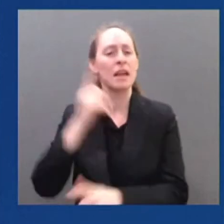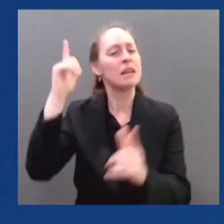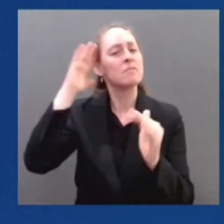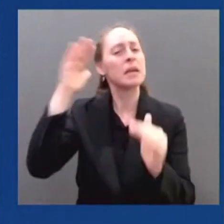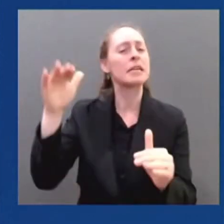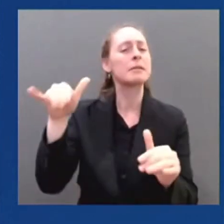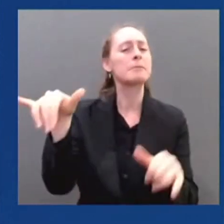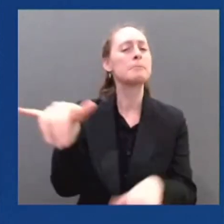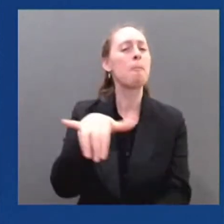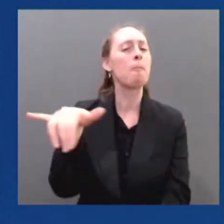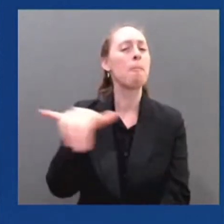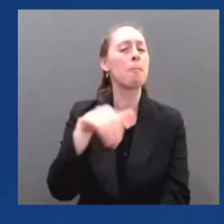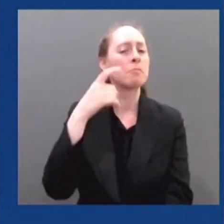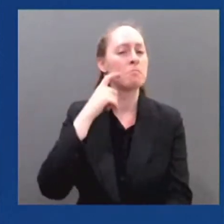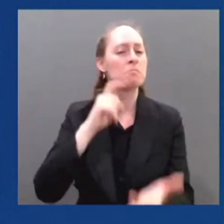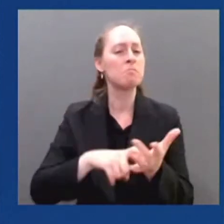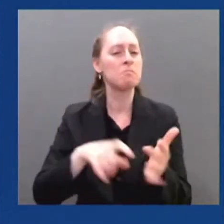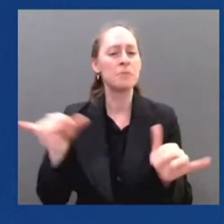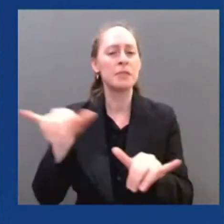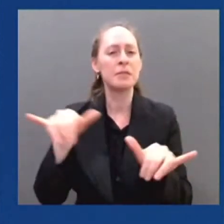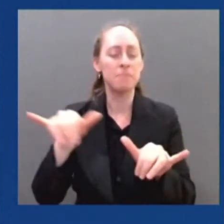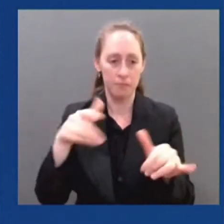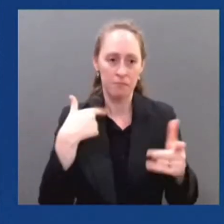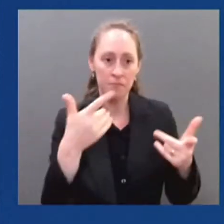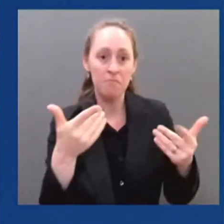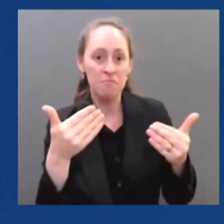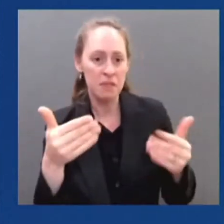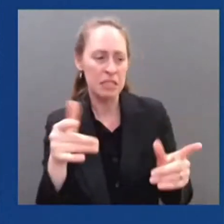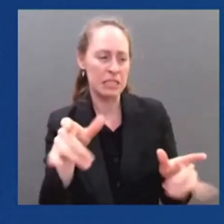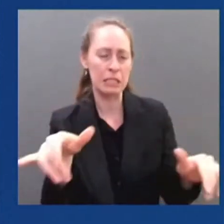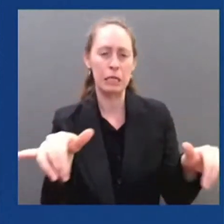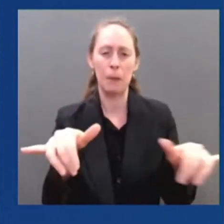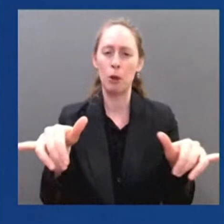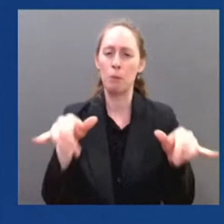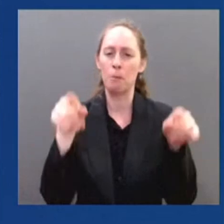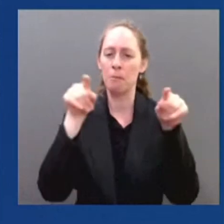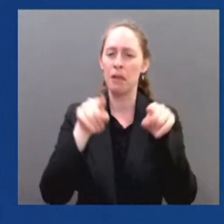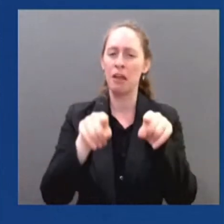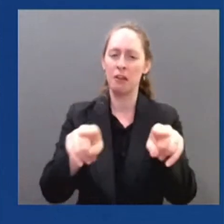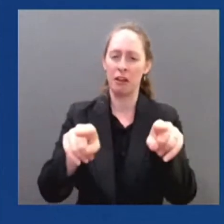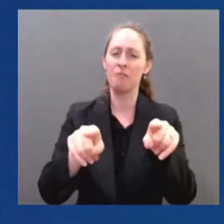our children. There was no incidence of myocarditis or